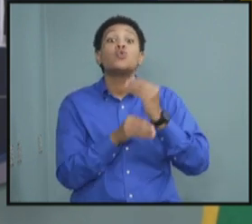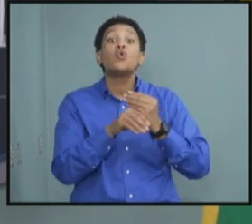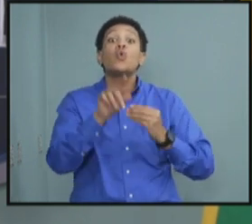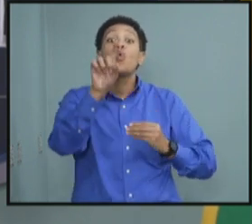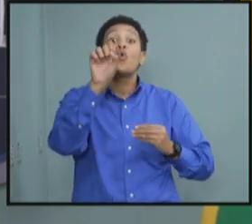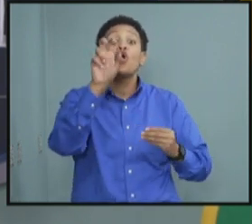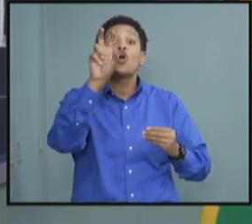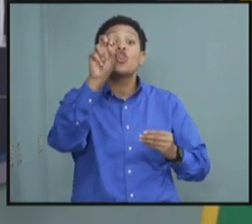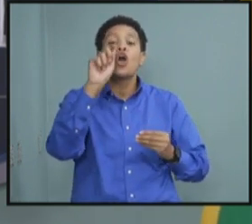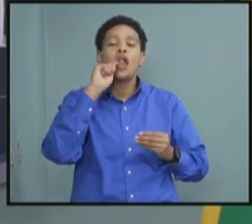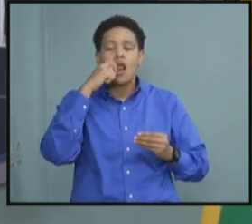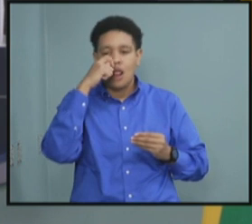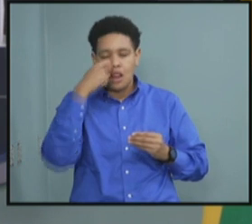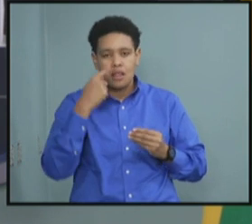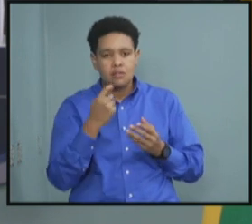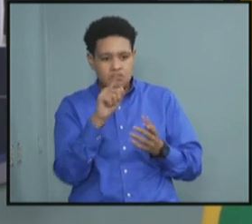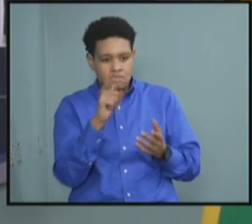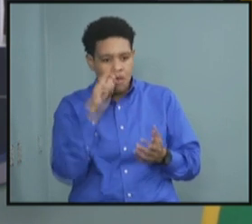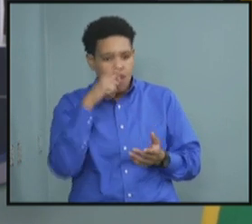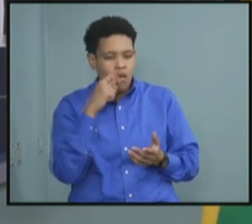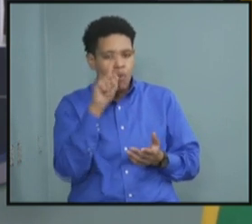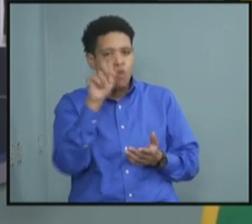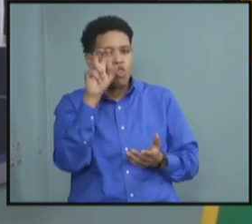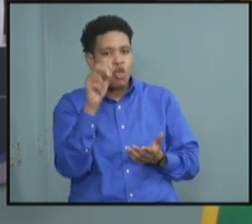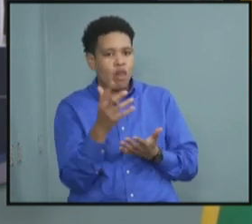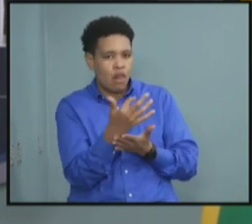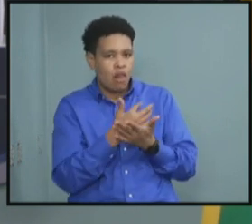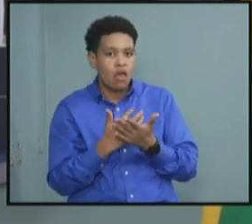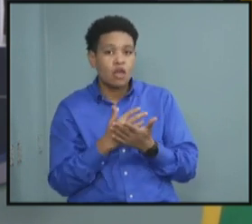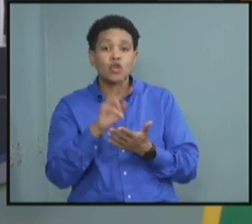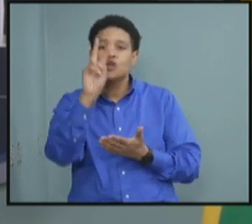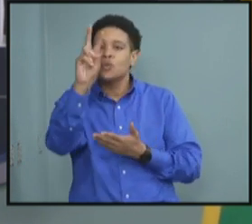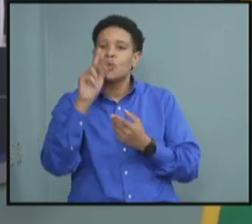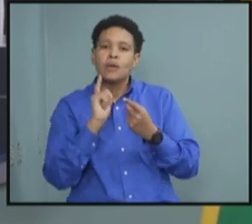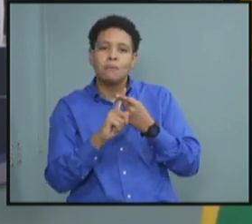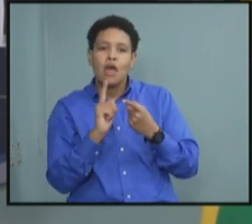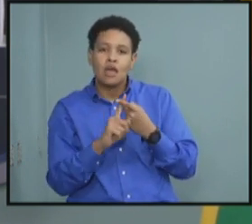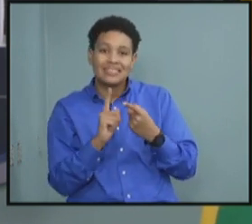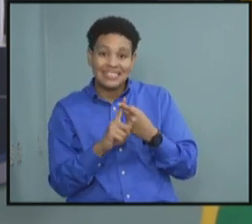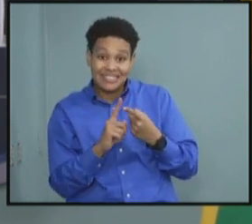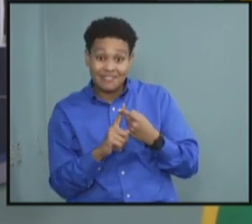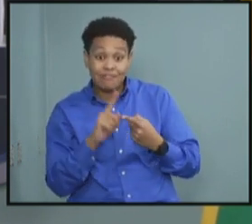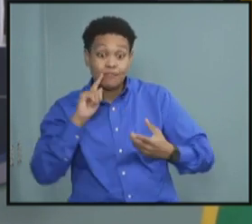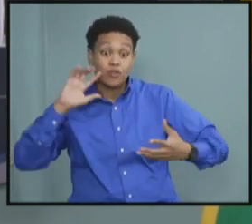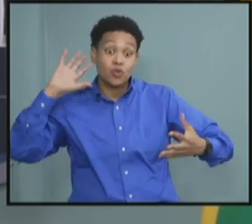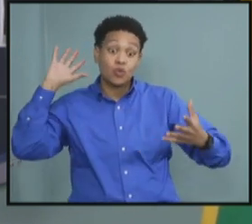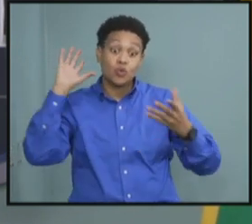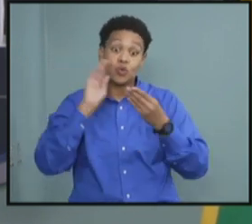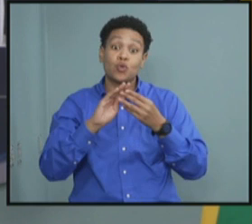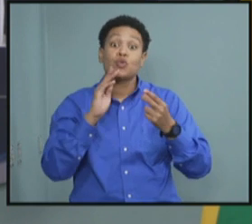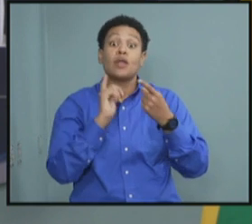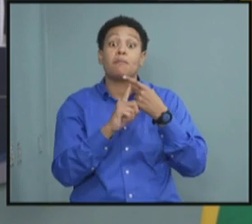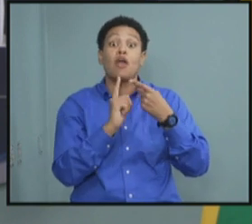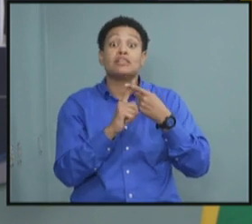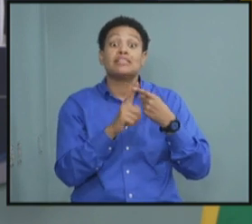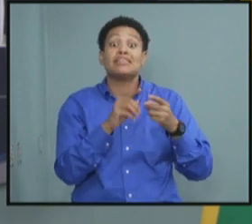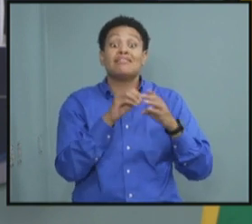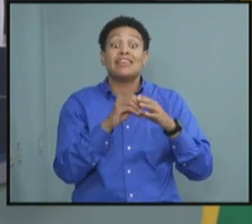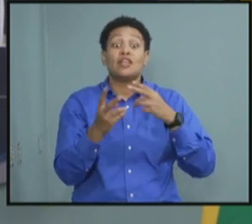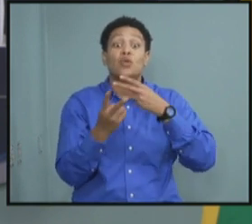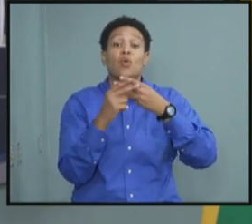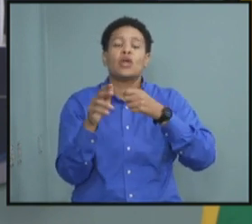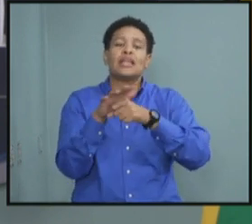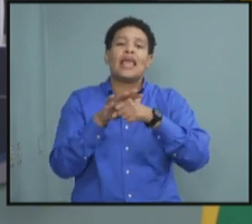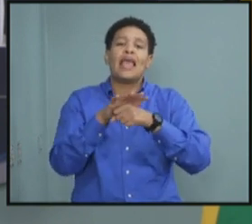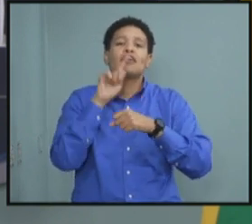were collected from contacts. 2 were positive, bringing the total positives in the quarantine